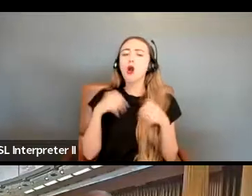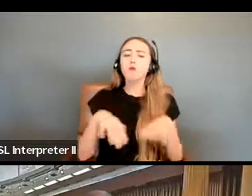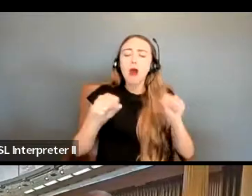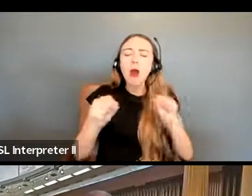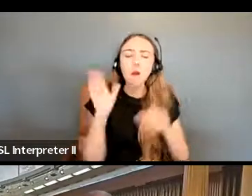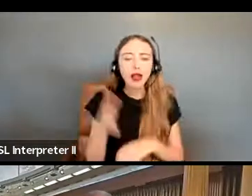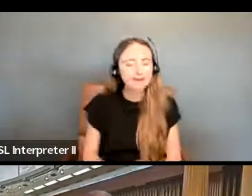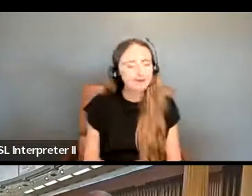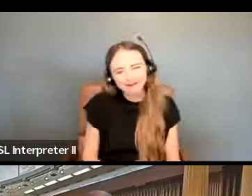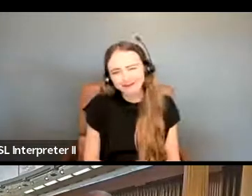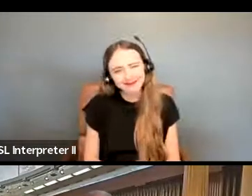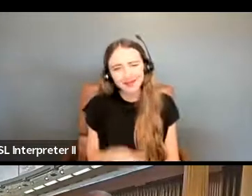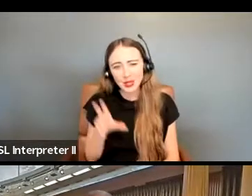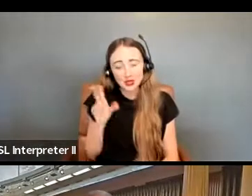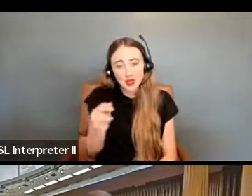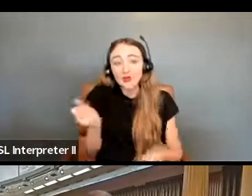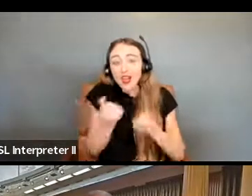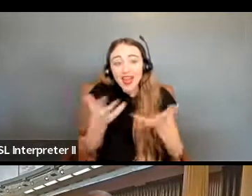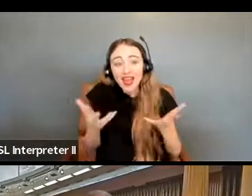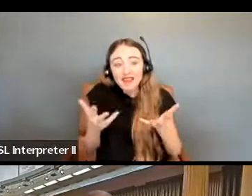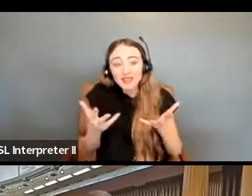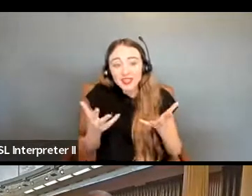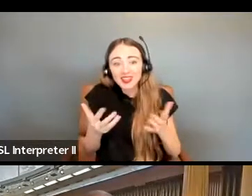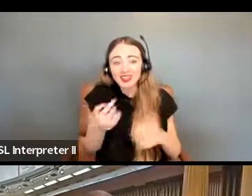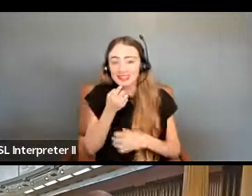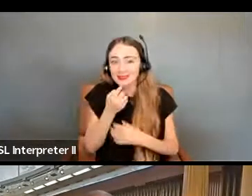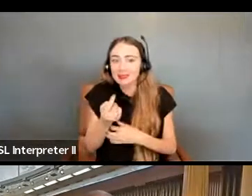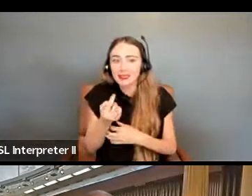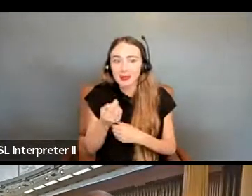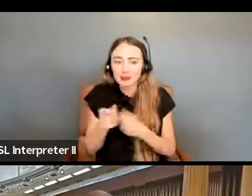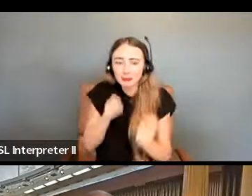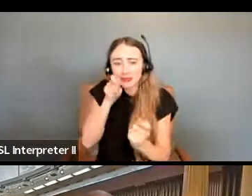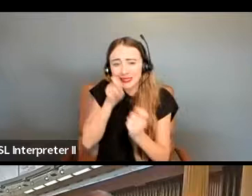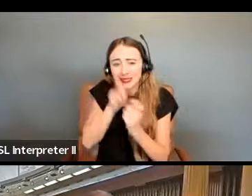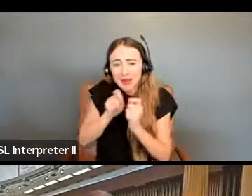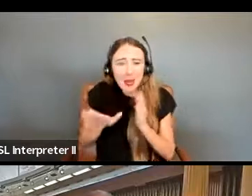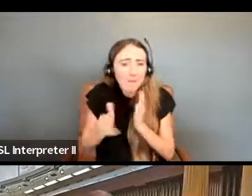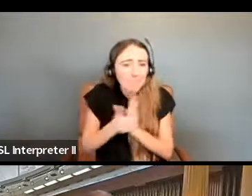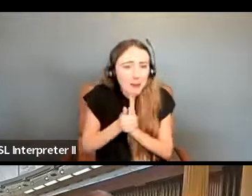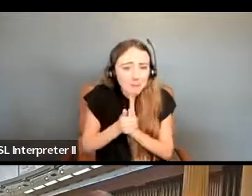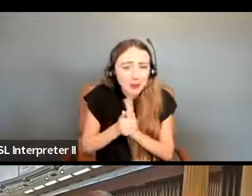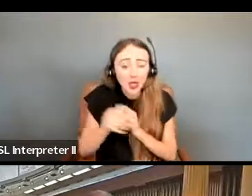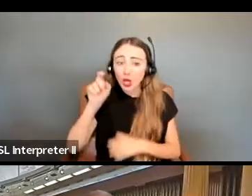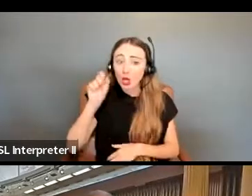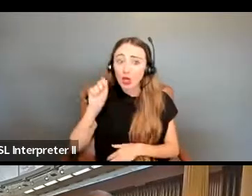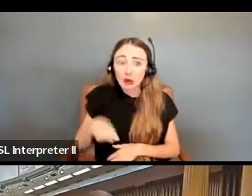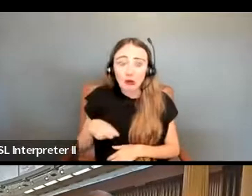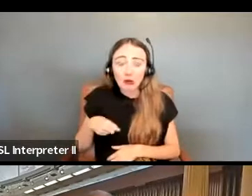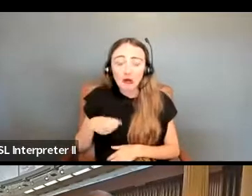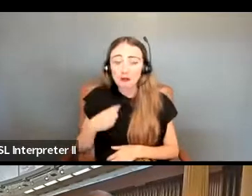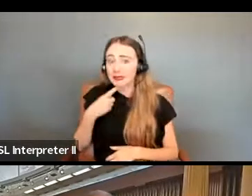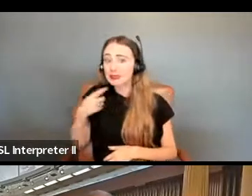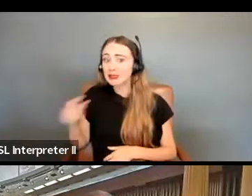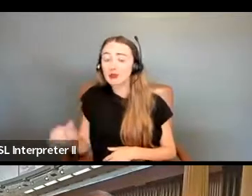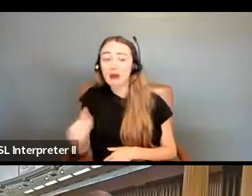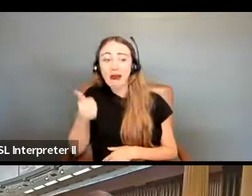So all of the things that are being said about this particular amendment could be said about other changes that were made from what